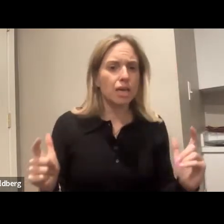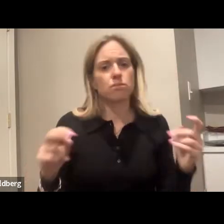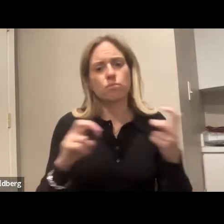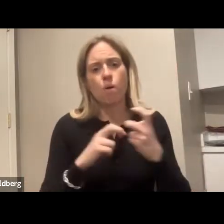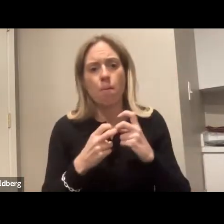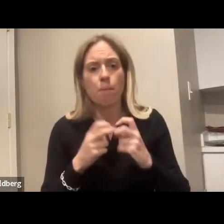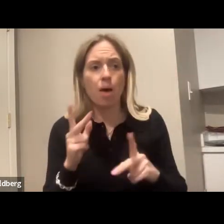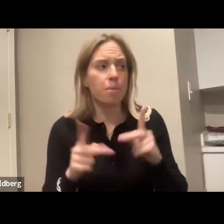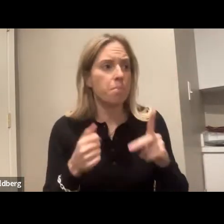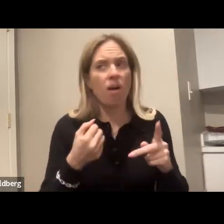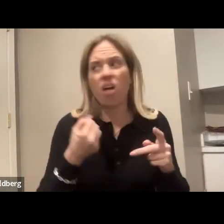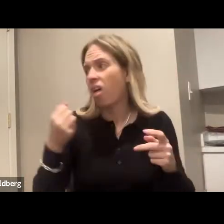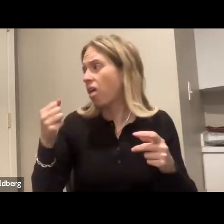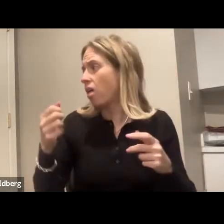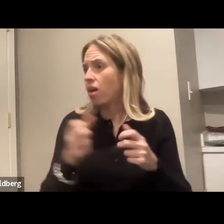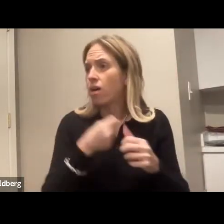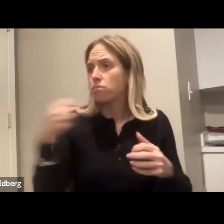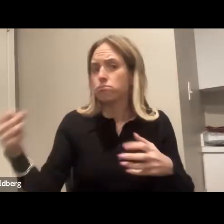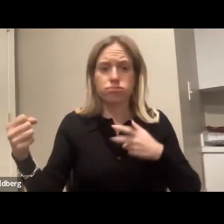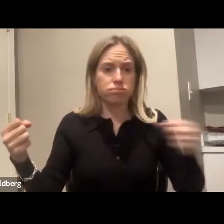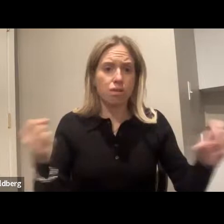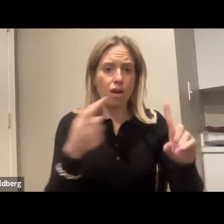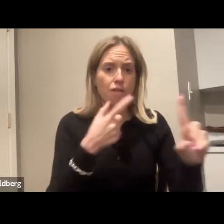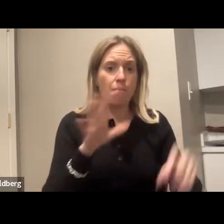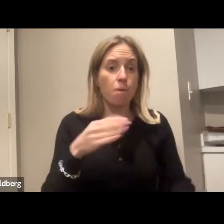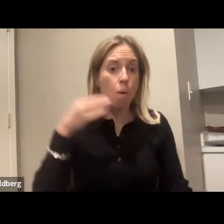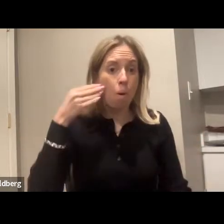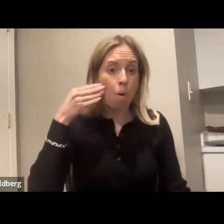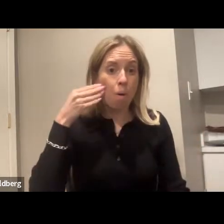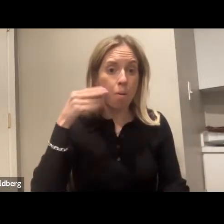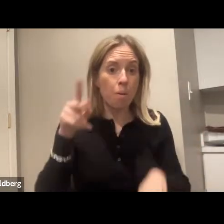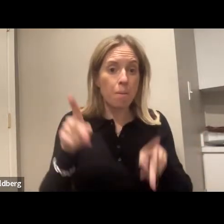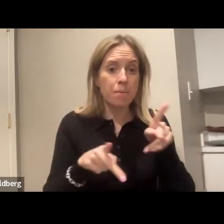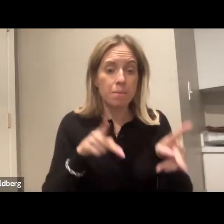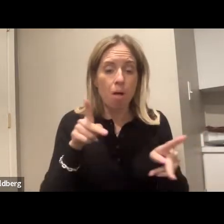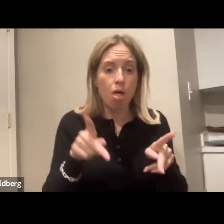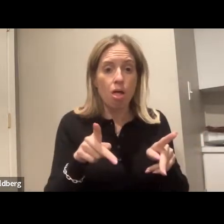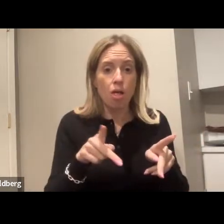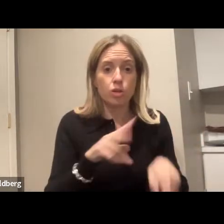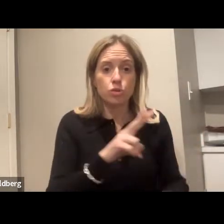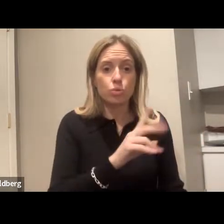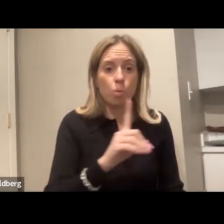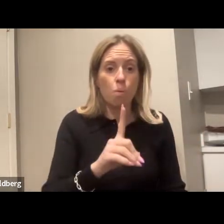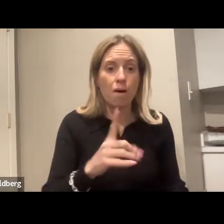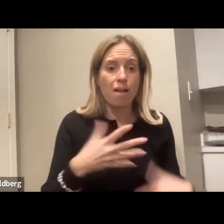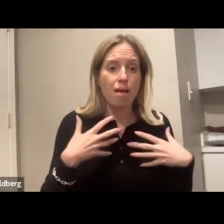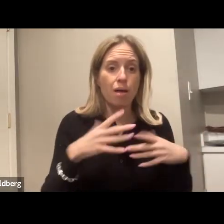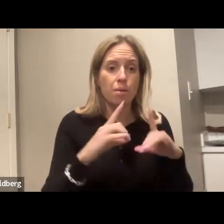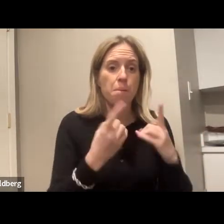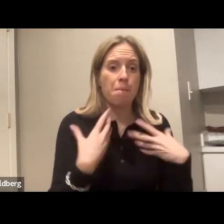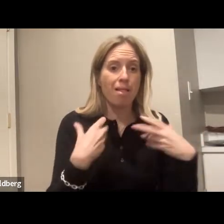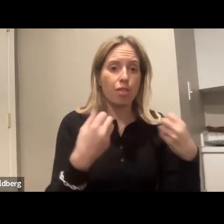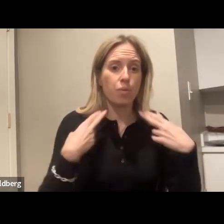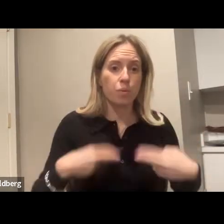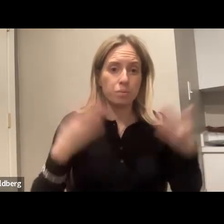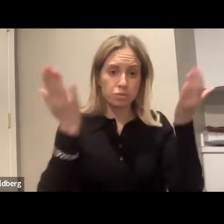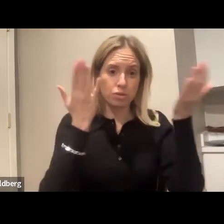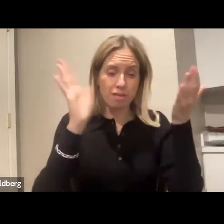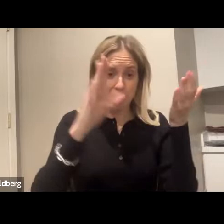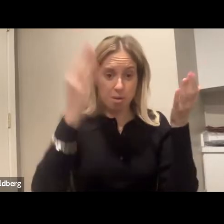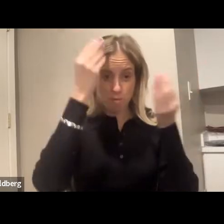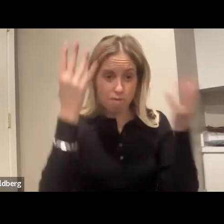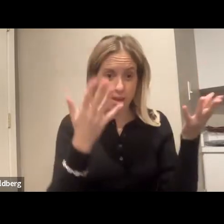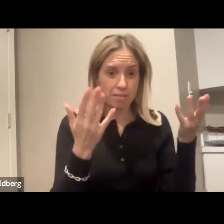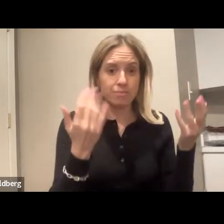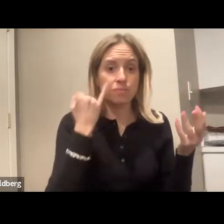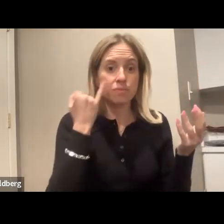are displaced, they put 211 under the Department of Health and Human Services, they provide that information as to where,